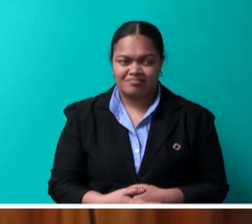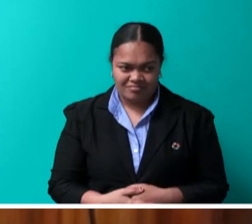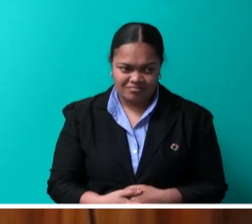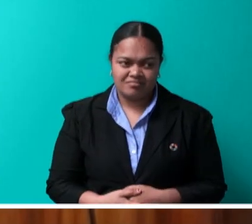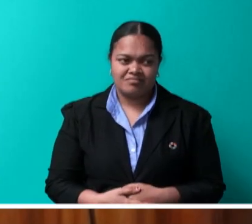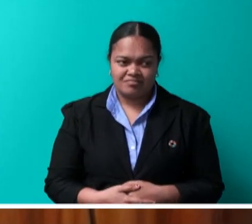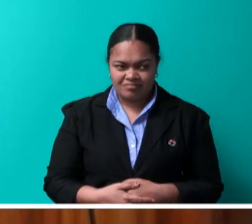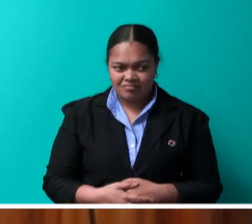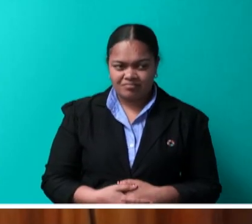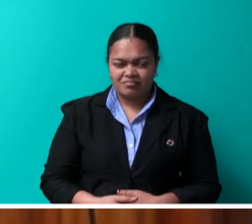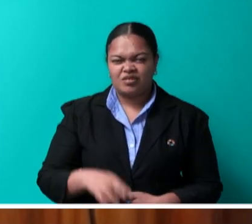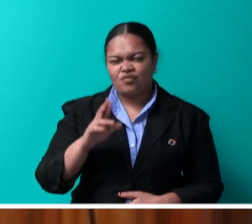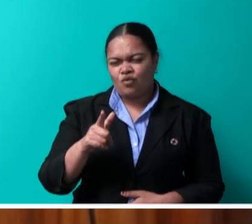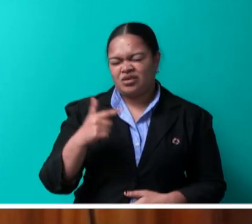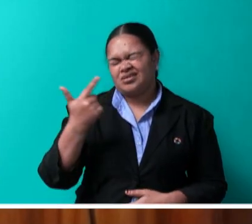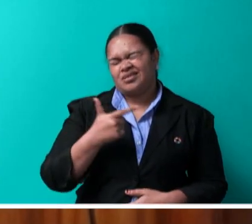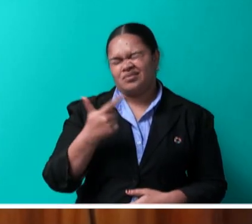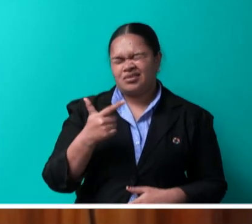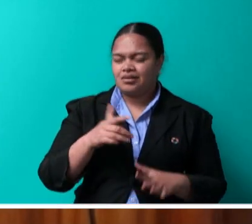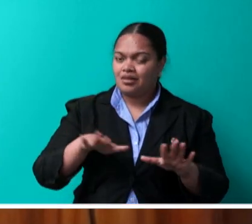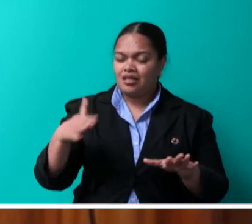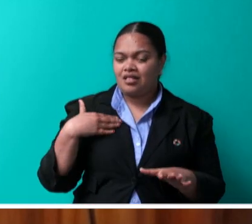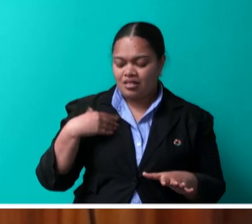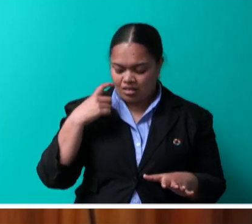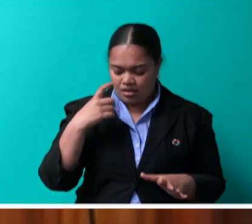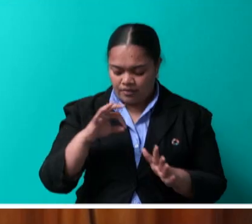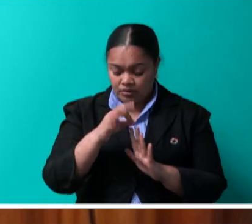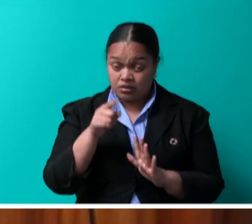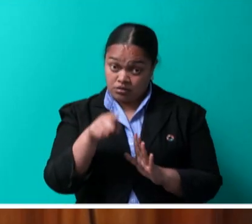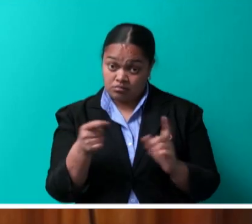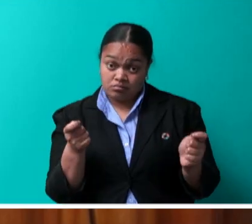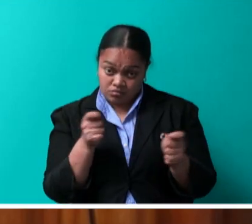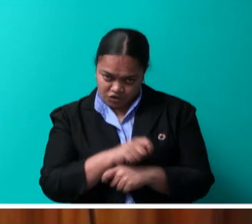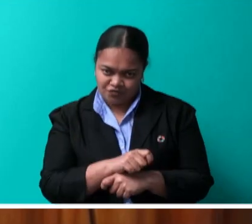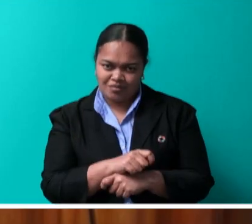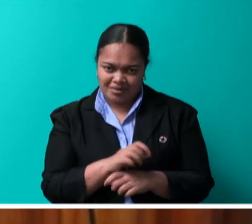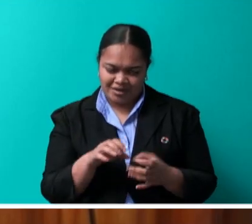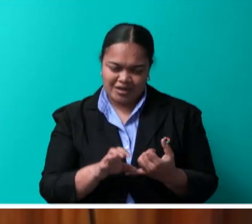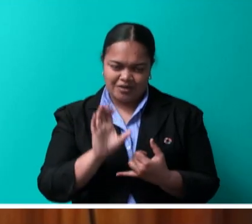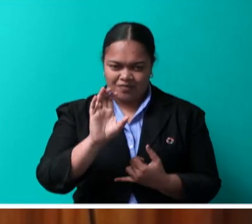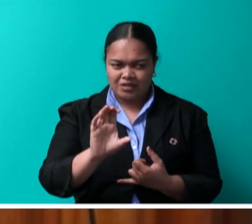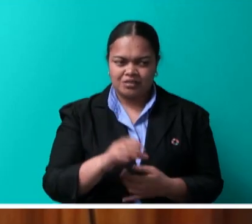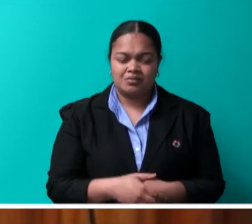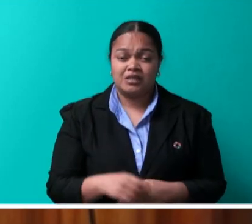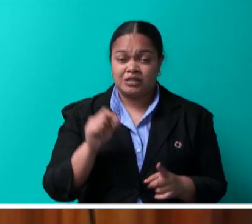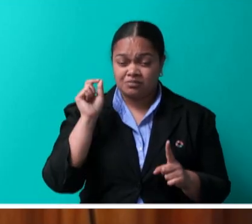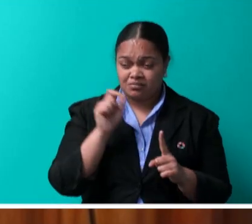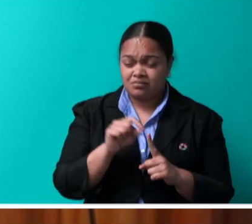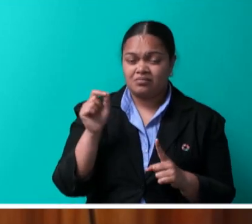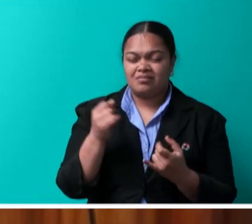70 primary healthcare facilities. These are transformational investments. The Pacific Healthy